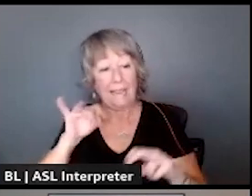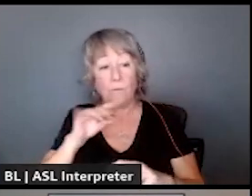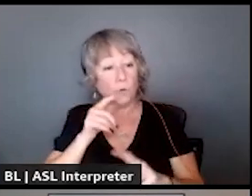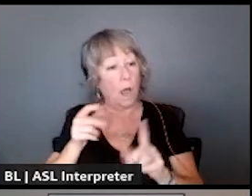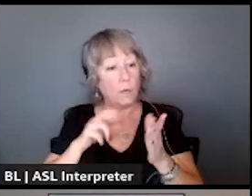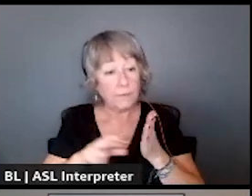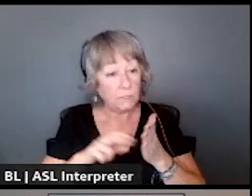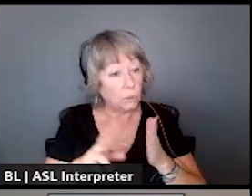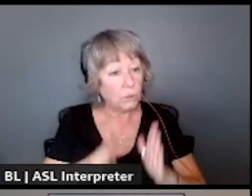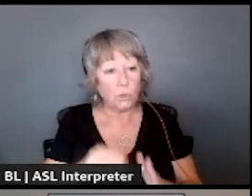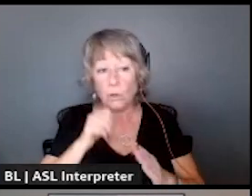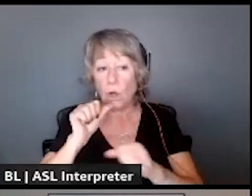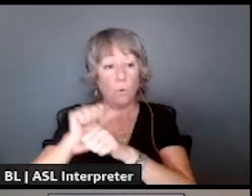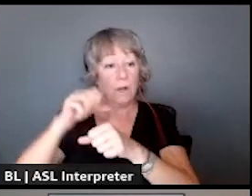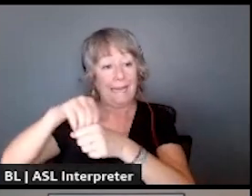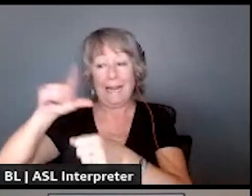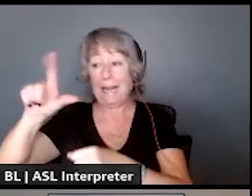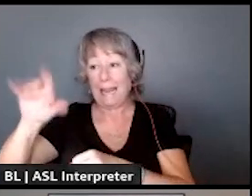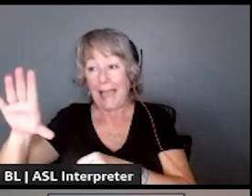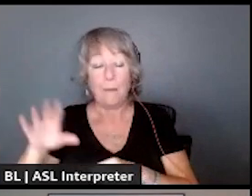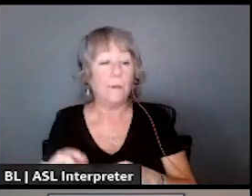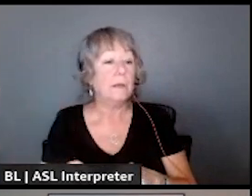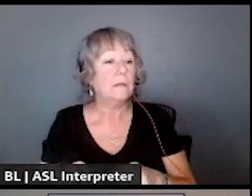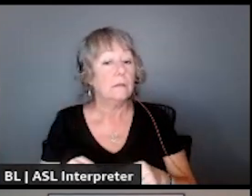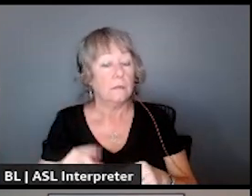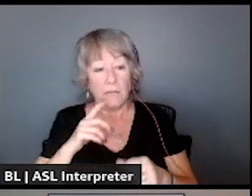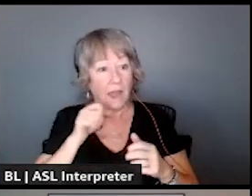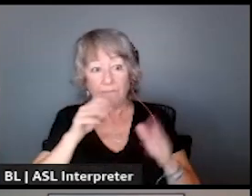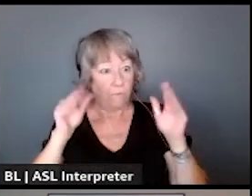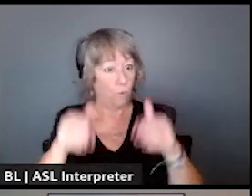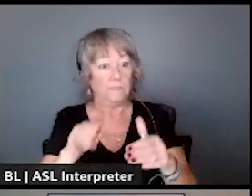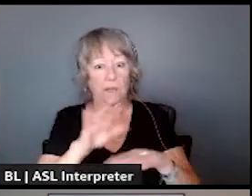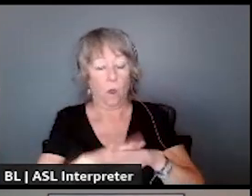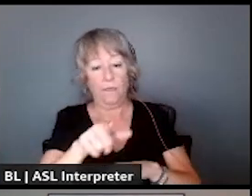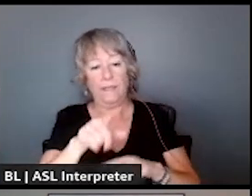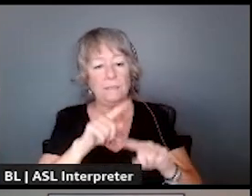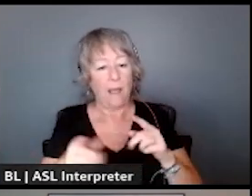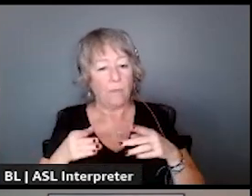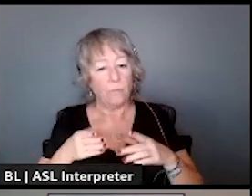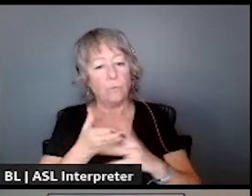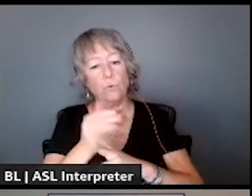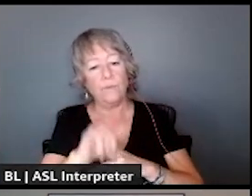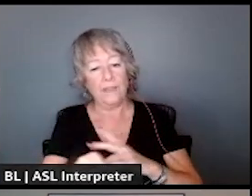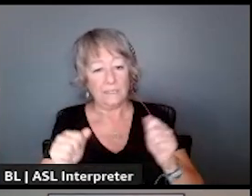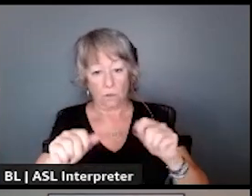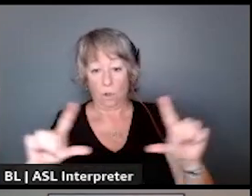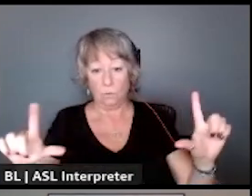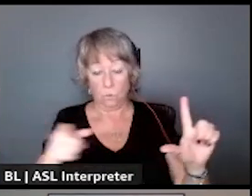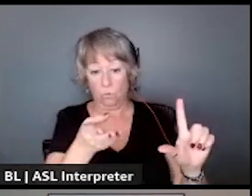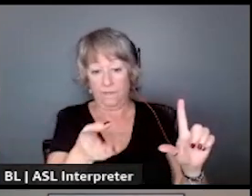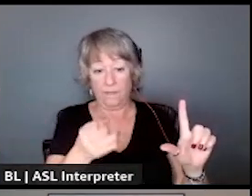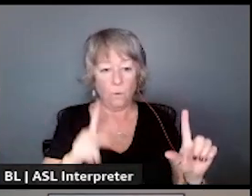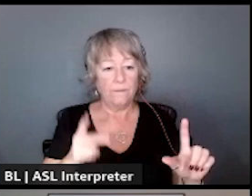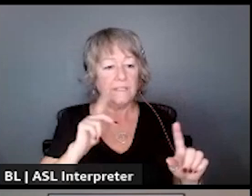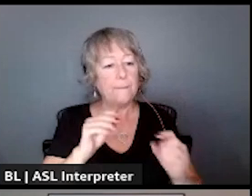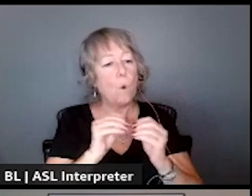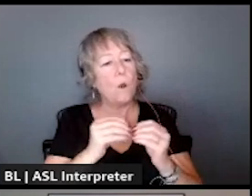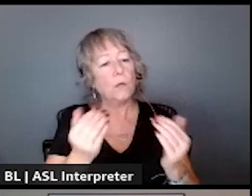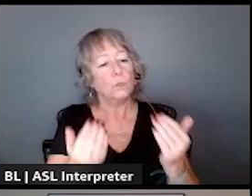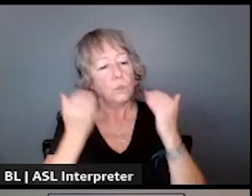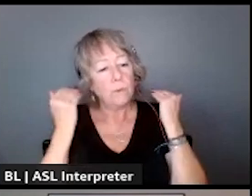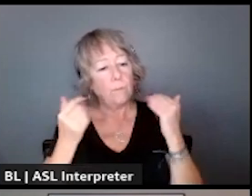like vertically polarized light is your 0 and horizontally polarized light is your 1. Or you could say like, I'm going to use an electron and say